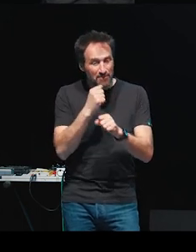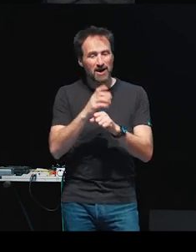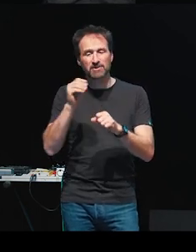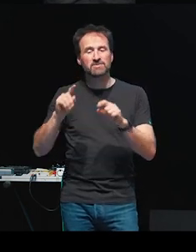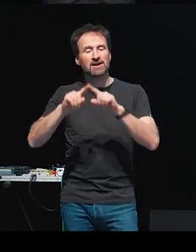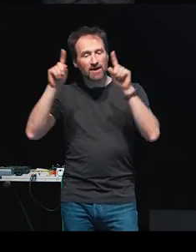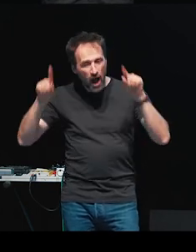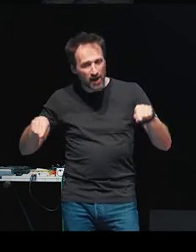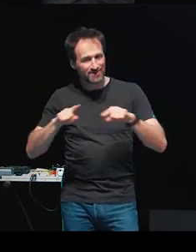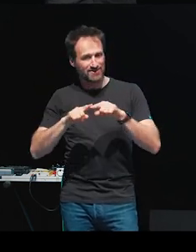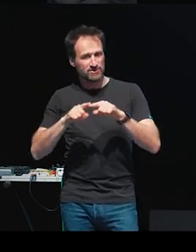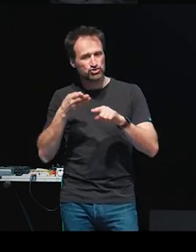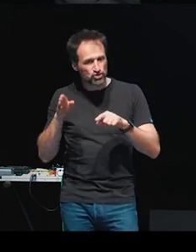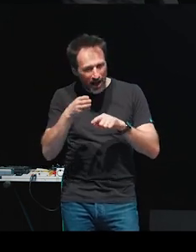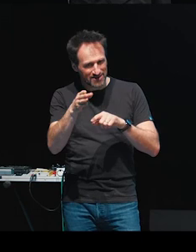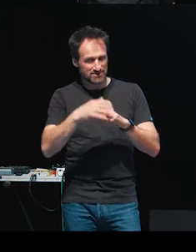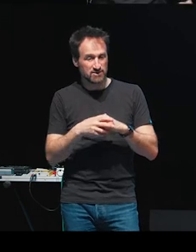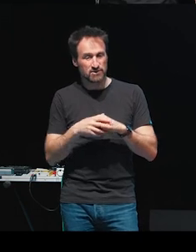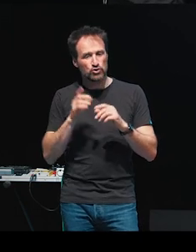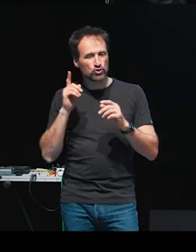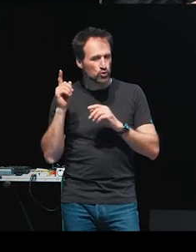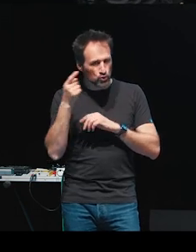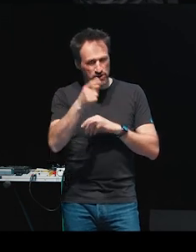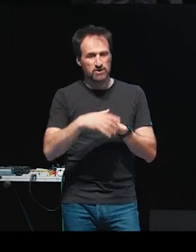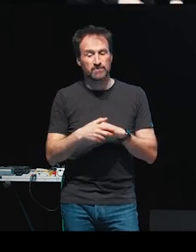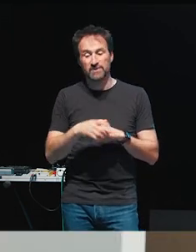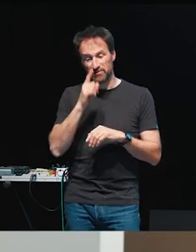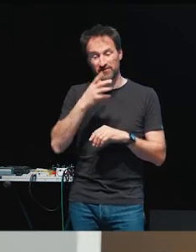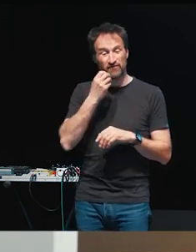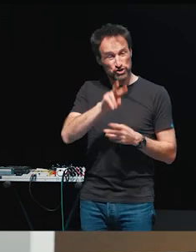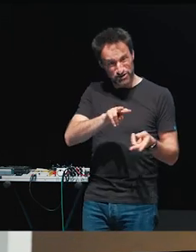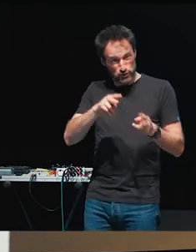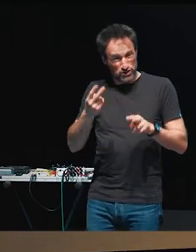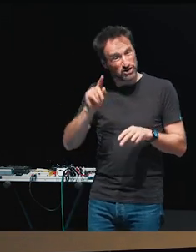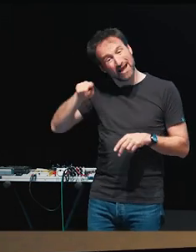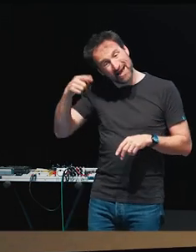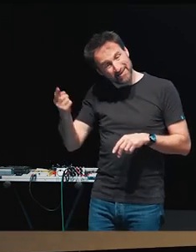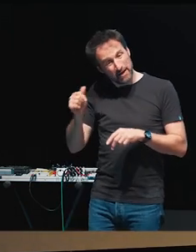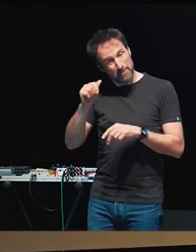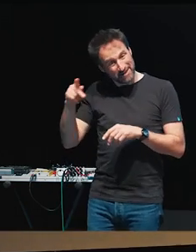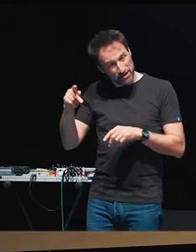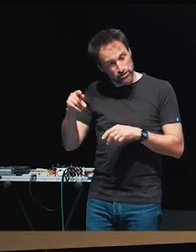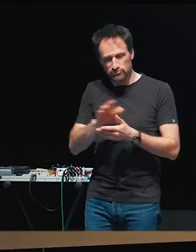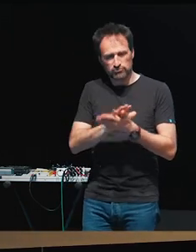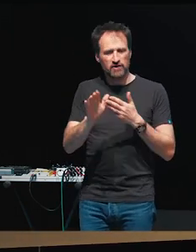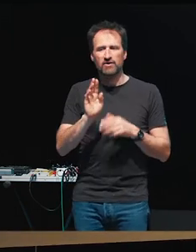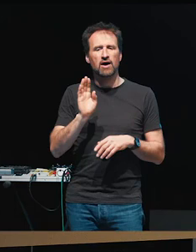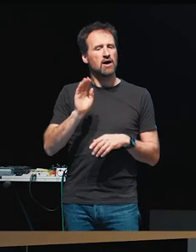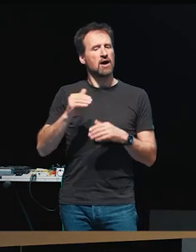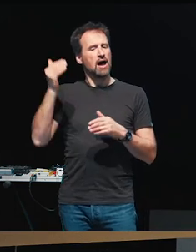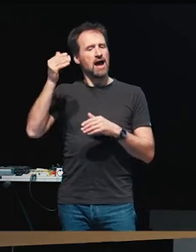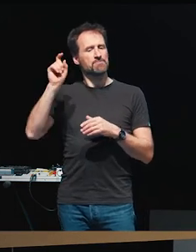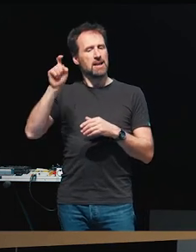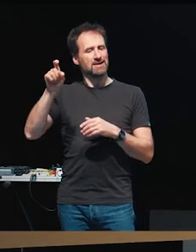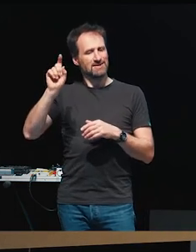you want to switch to another application, just follow a hyperlink here. By the way, this slide